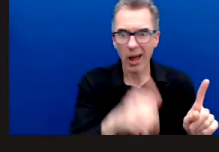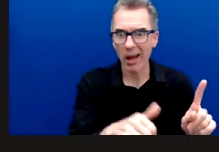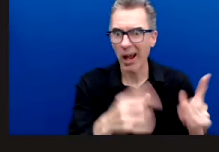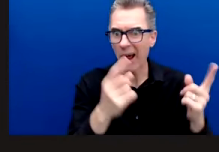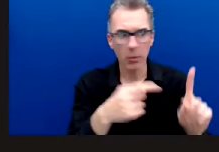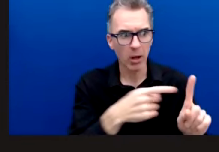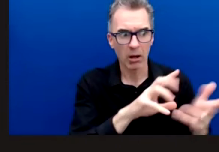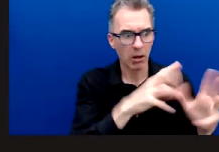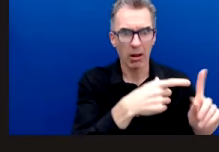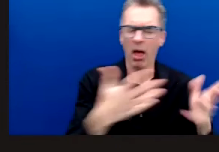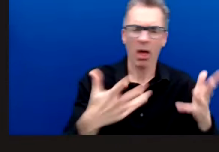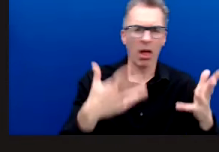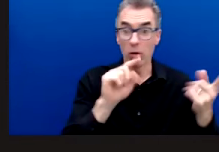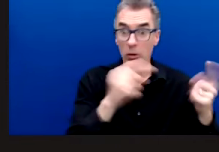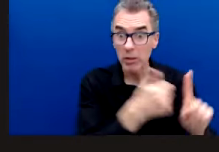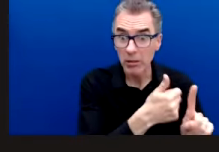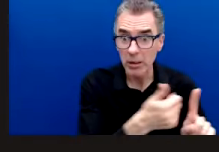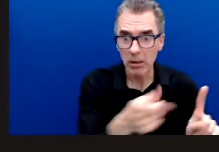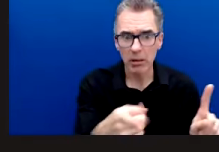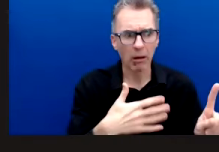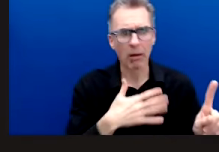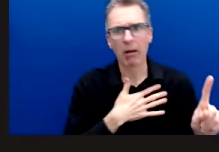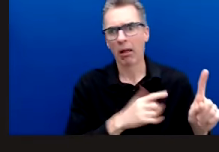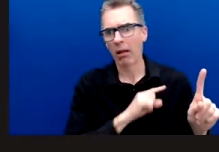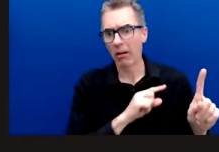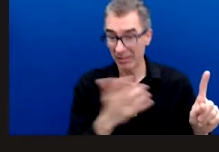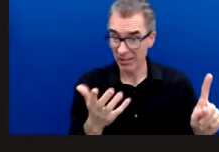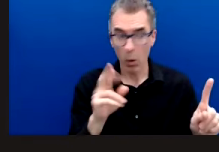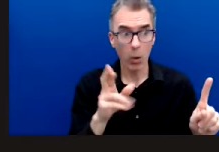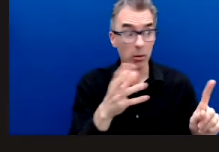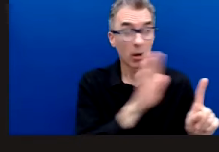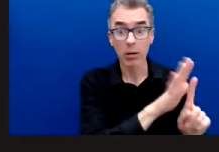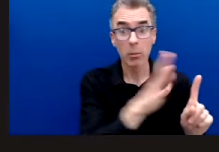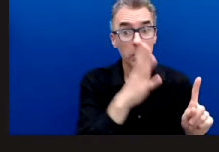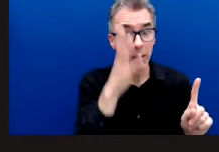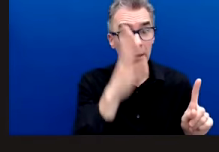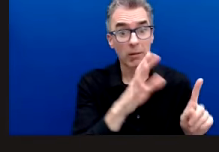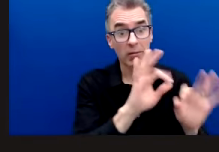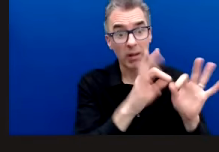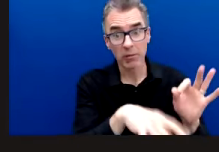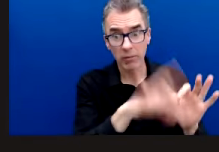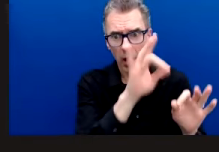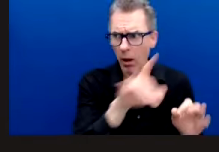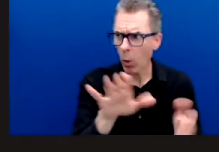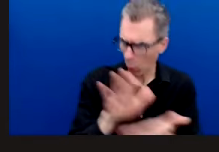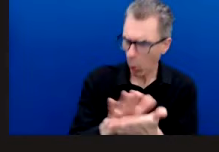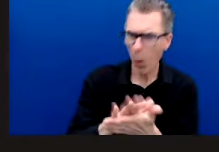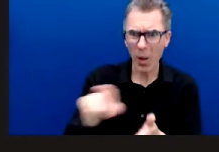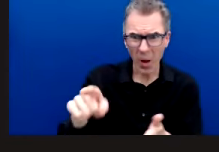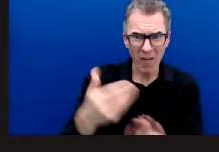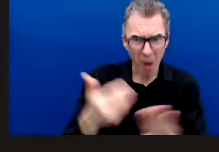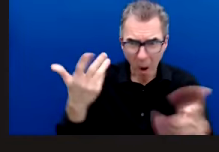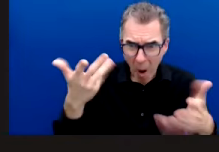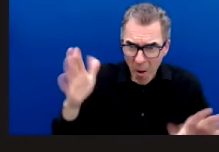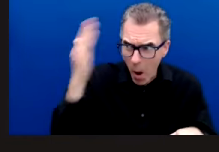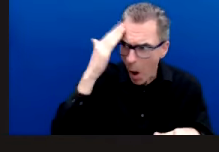And then like the parents or the family finds out that, the school was made aware, but nothing was